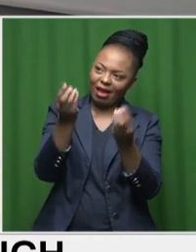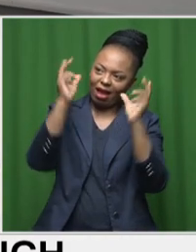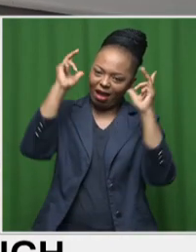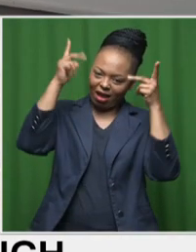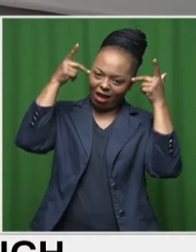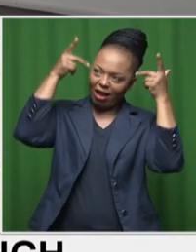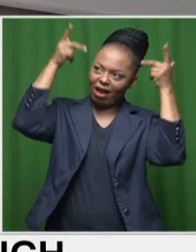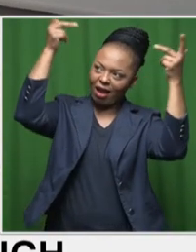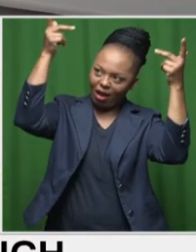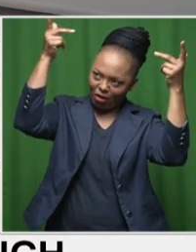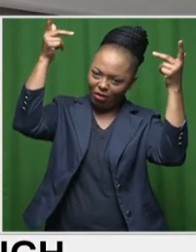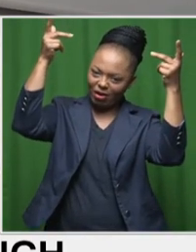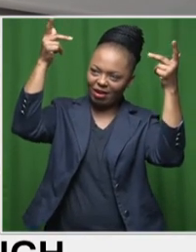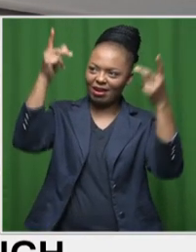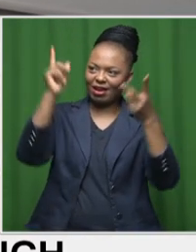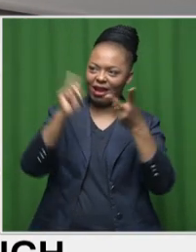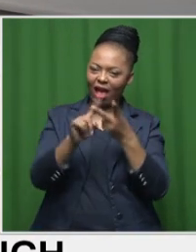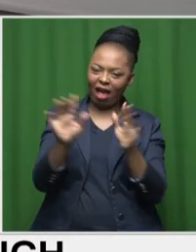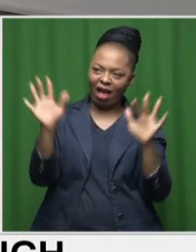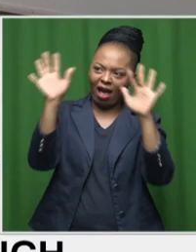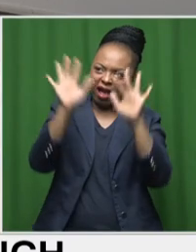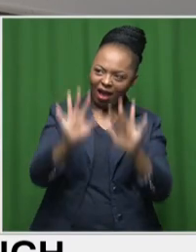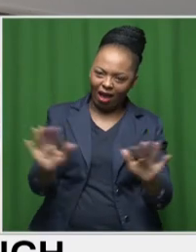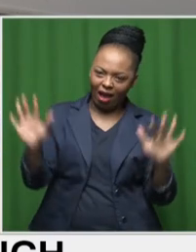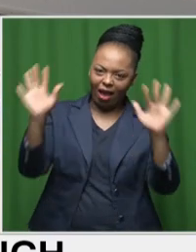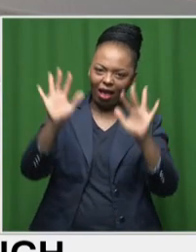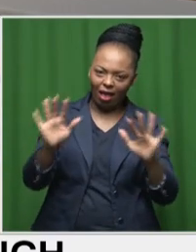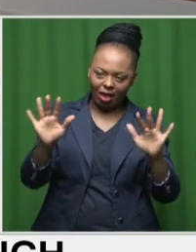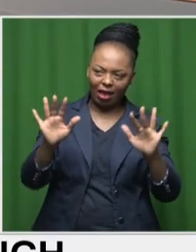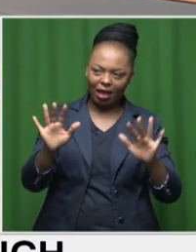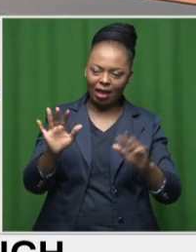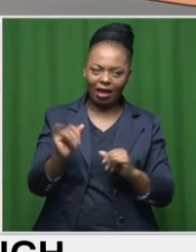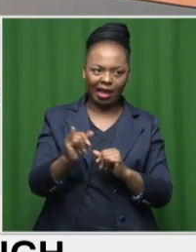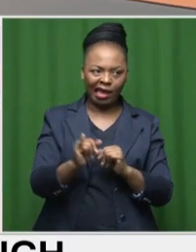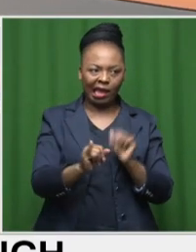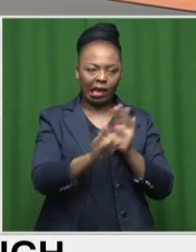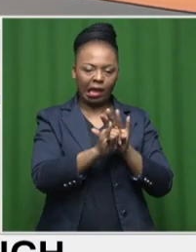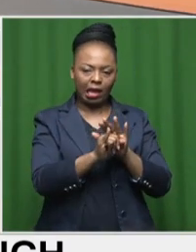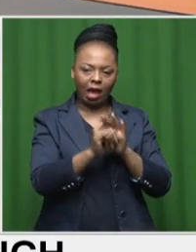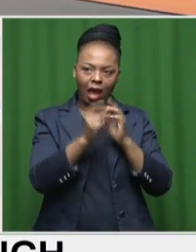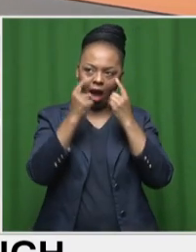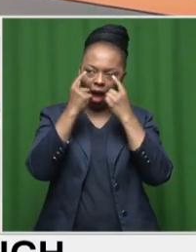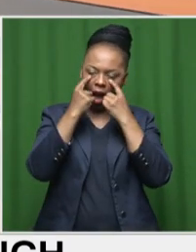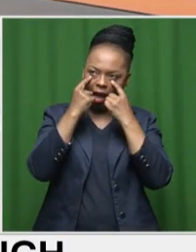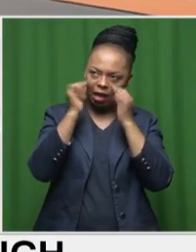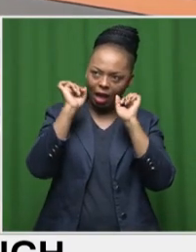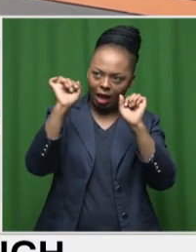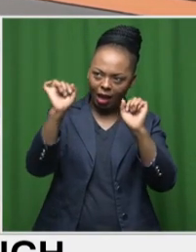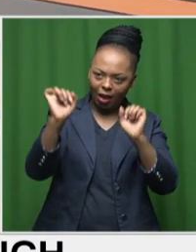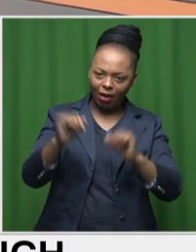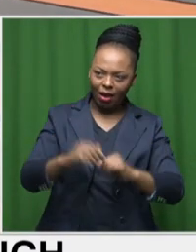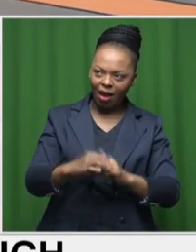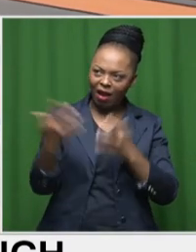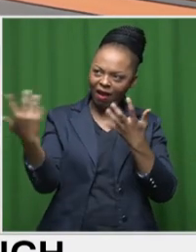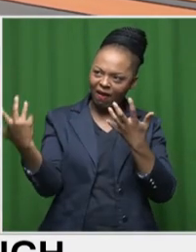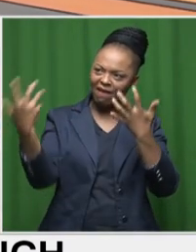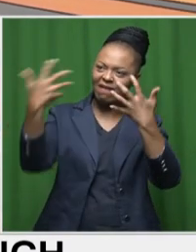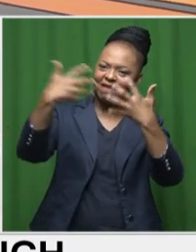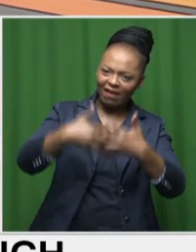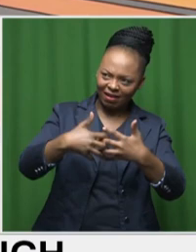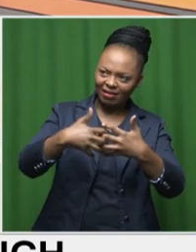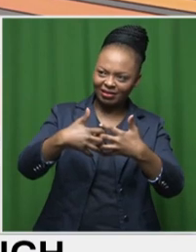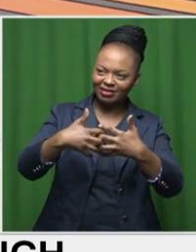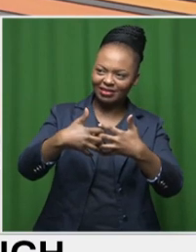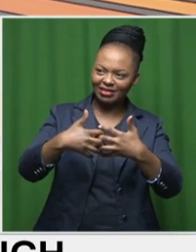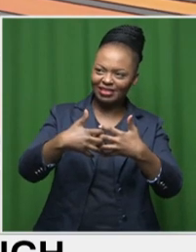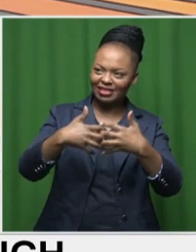It's the symbol. Yes. Yeah. And your eyes, you know, and how it picks up on what's happening in